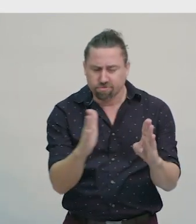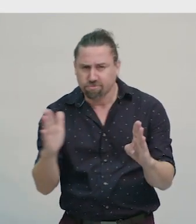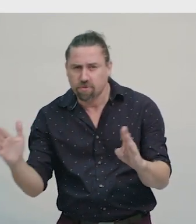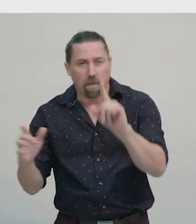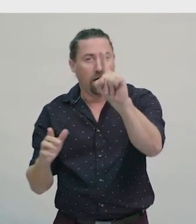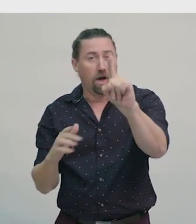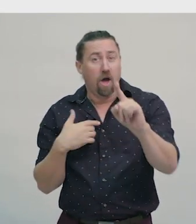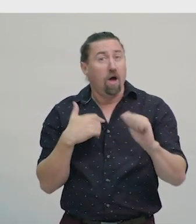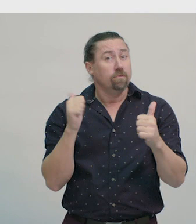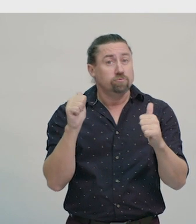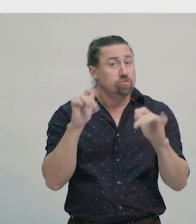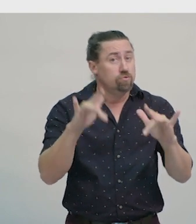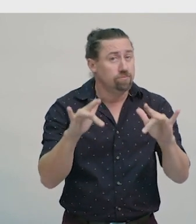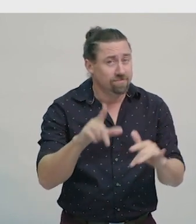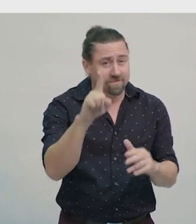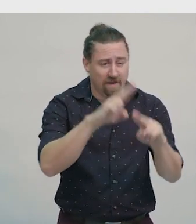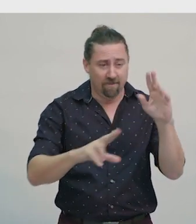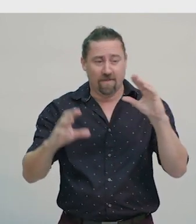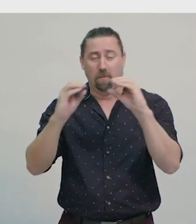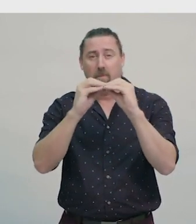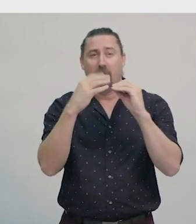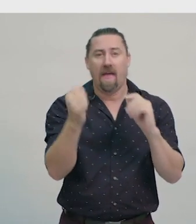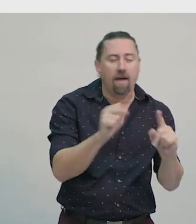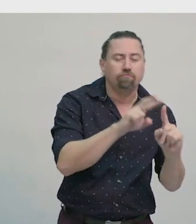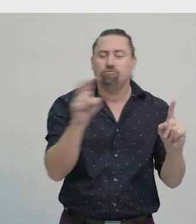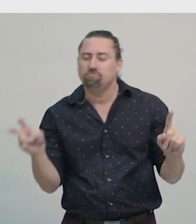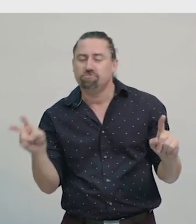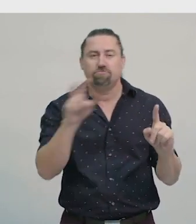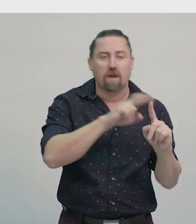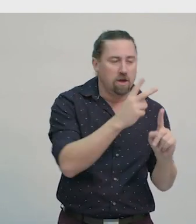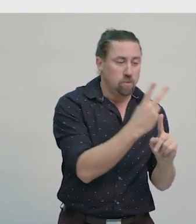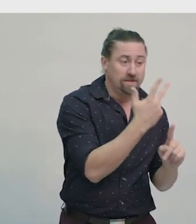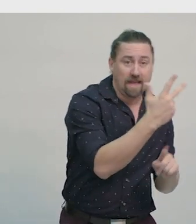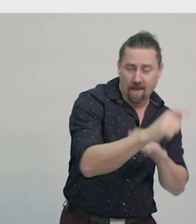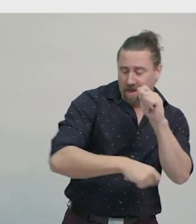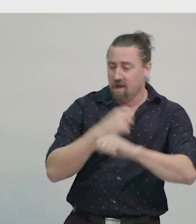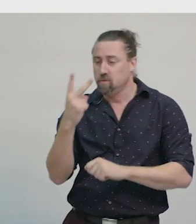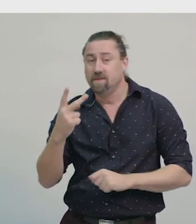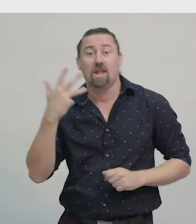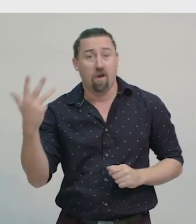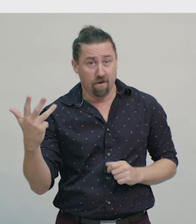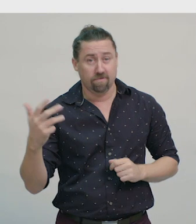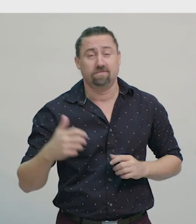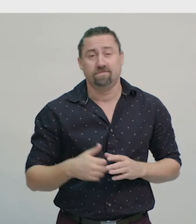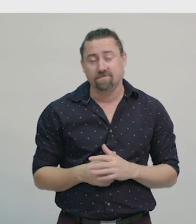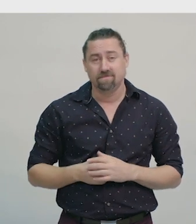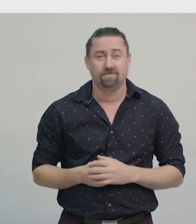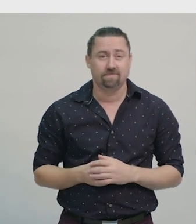minute, you're not done. February leaps from time to time from 28 to 29.